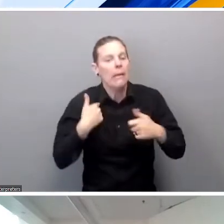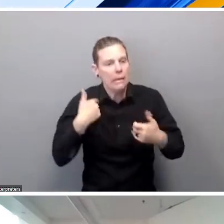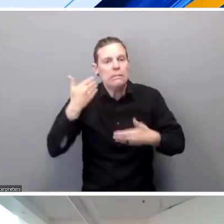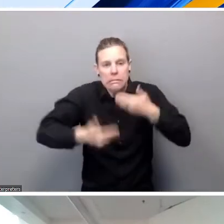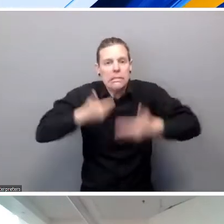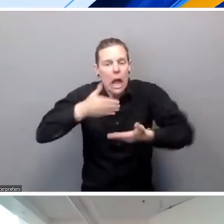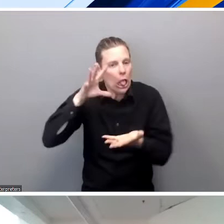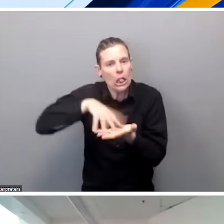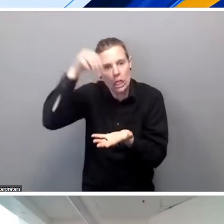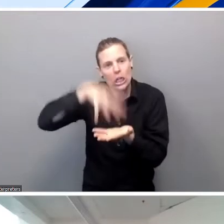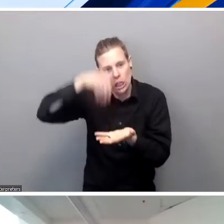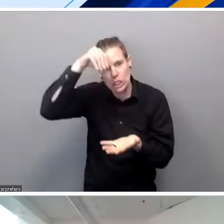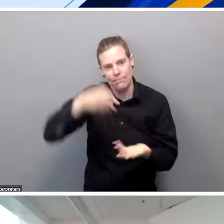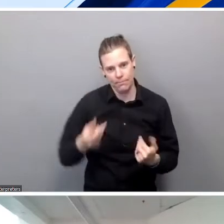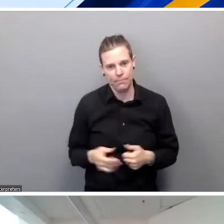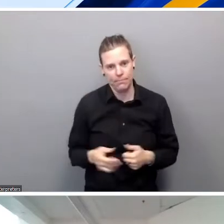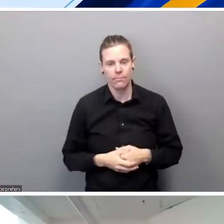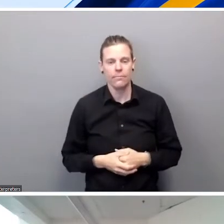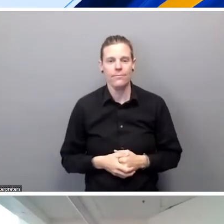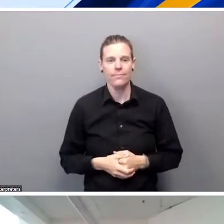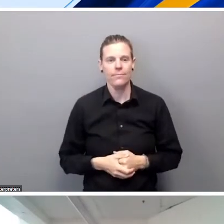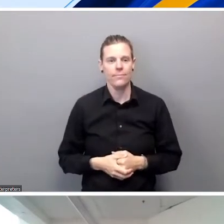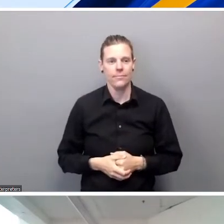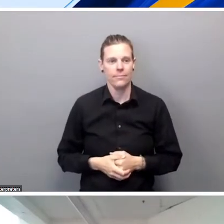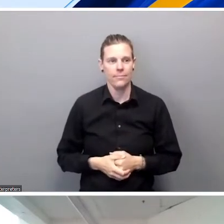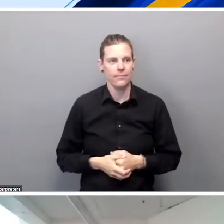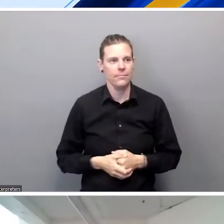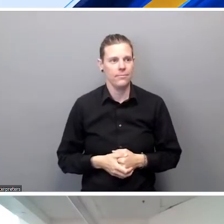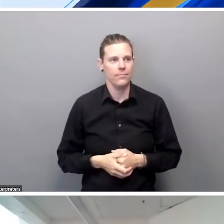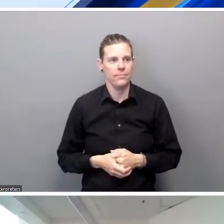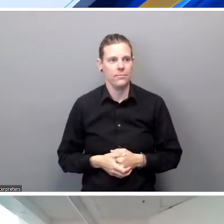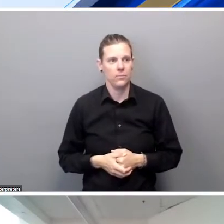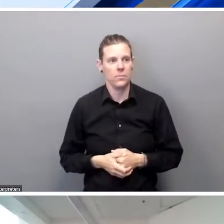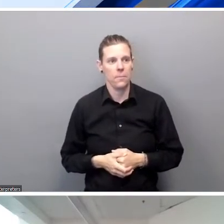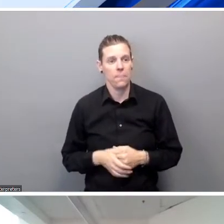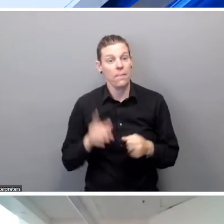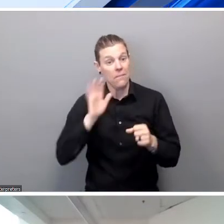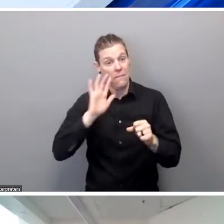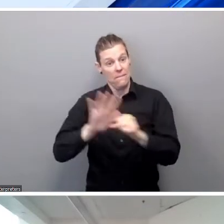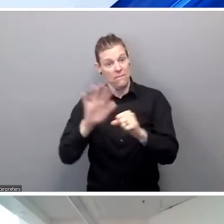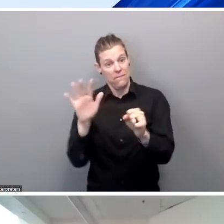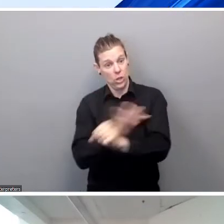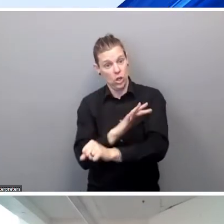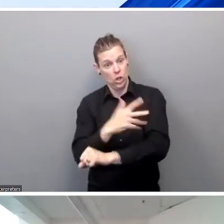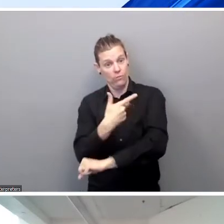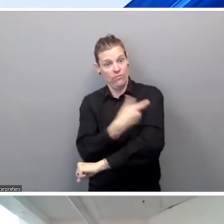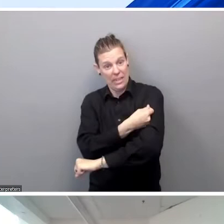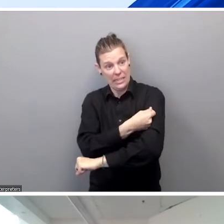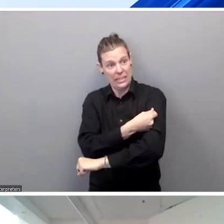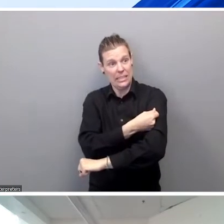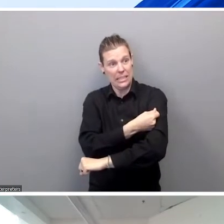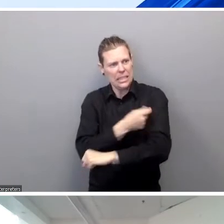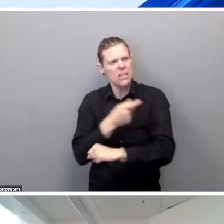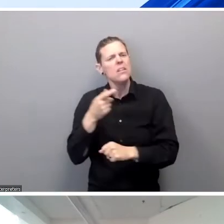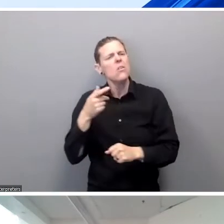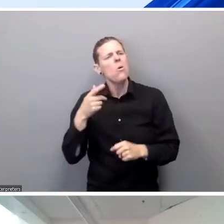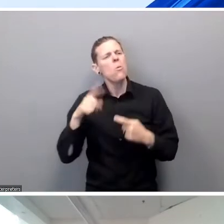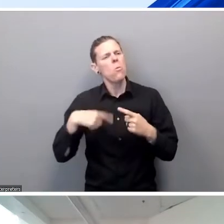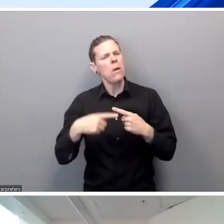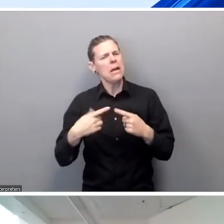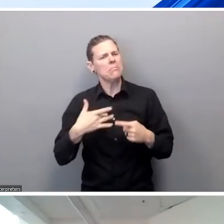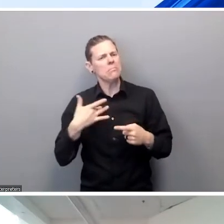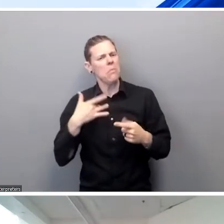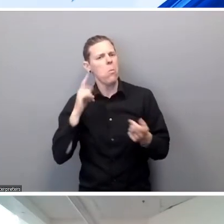Thank you. As for the fully vaccination status, at what point do you think that could change? Is that months,